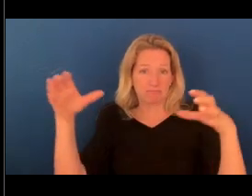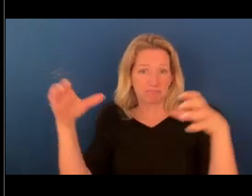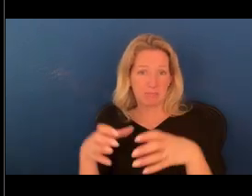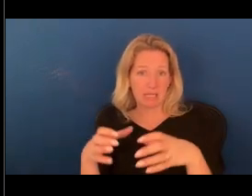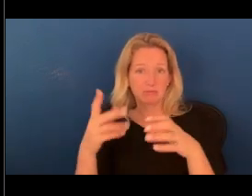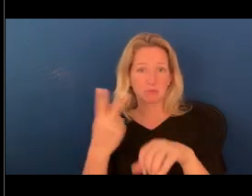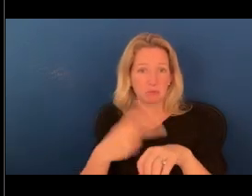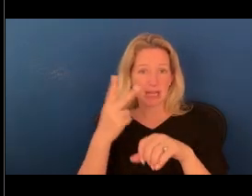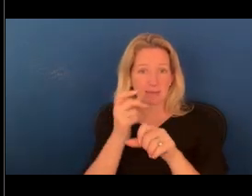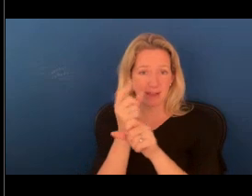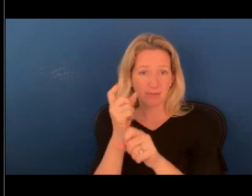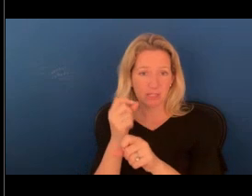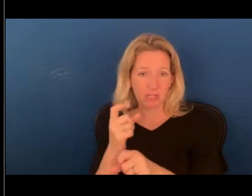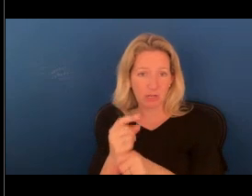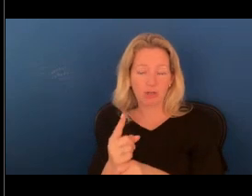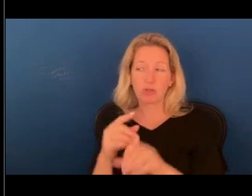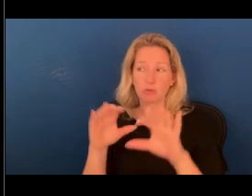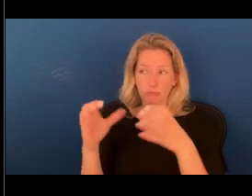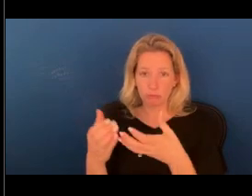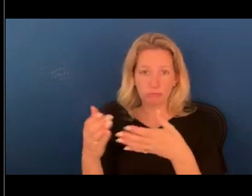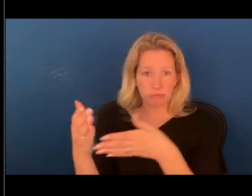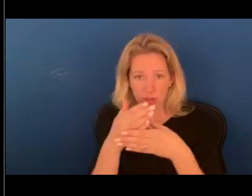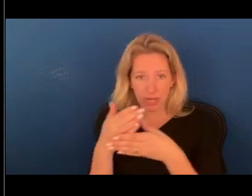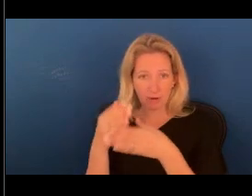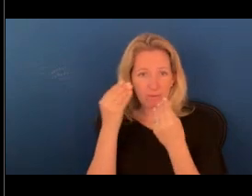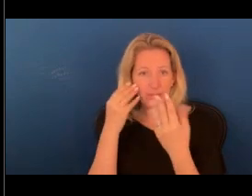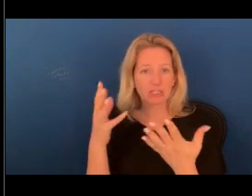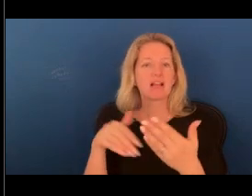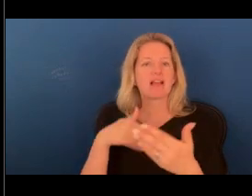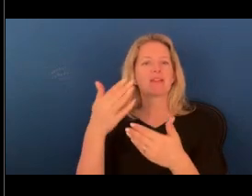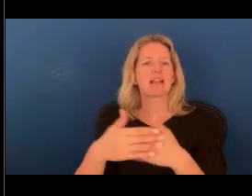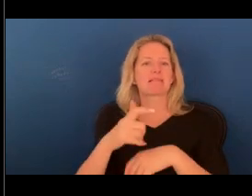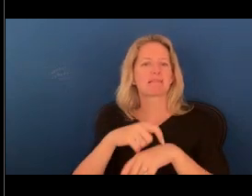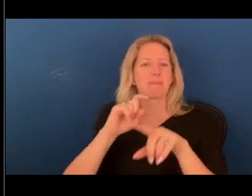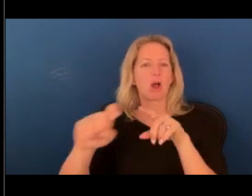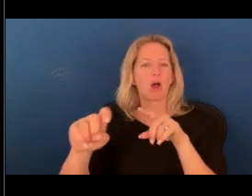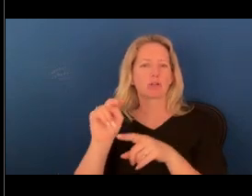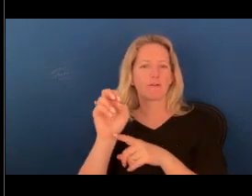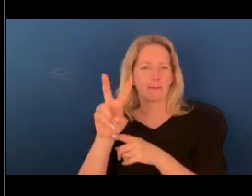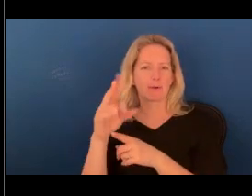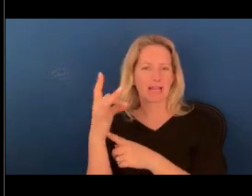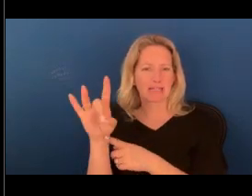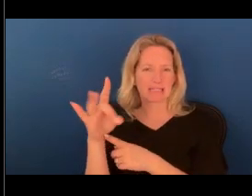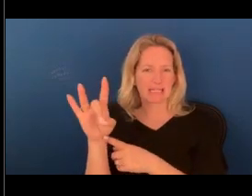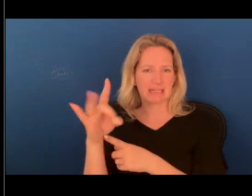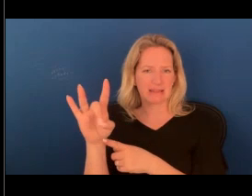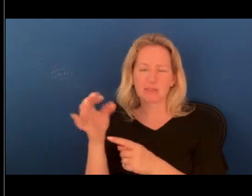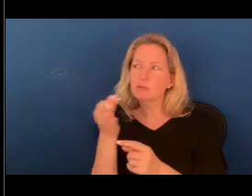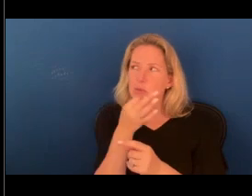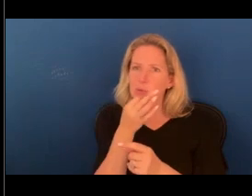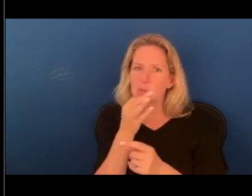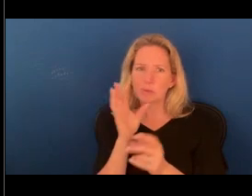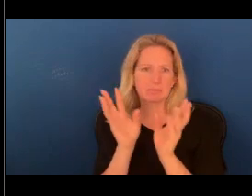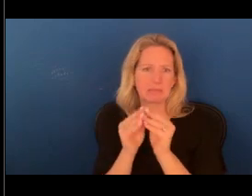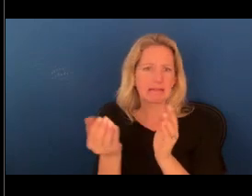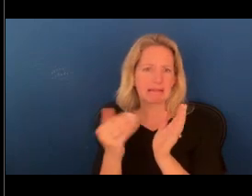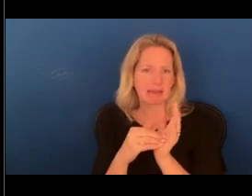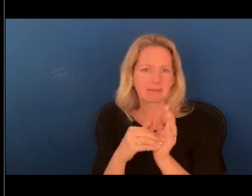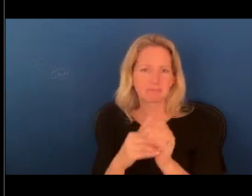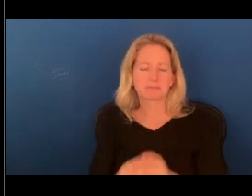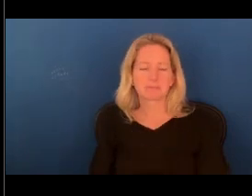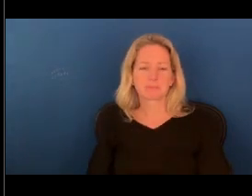group and share information. In fact, the next call is on November 18th, so very close. Okay, so